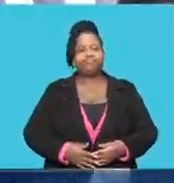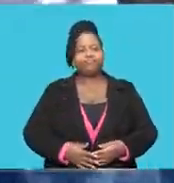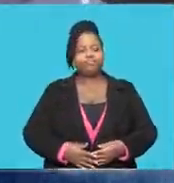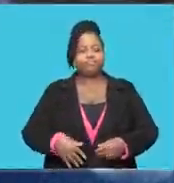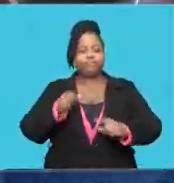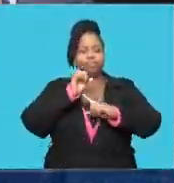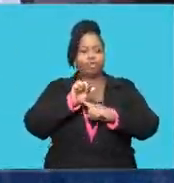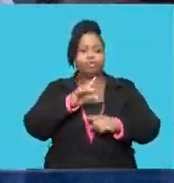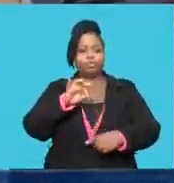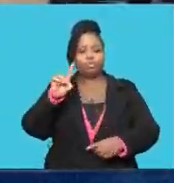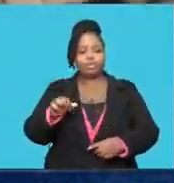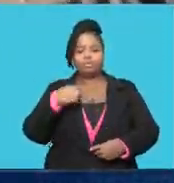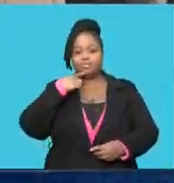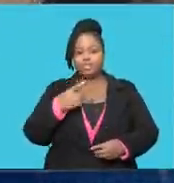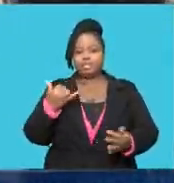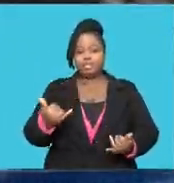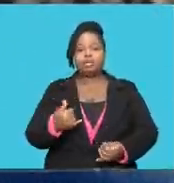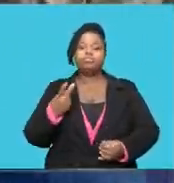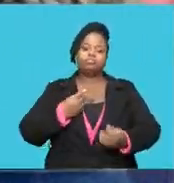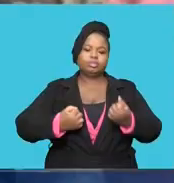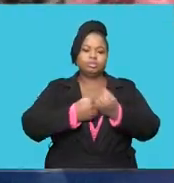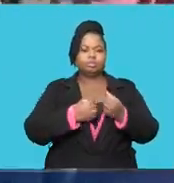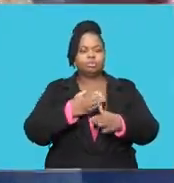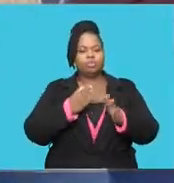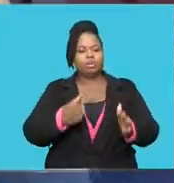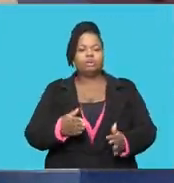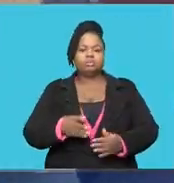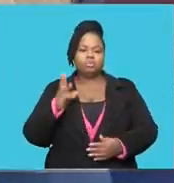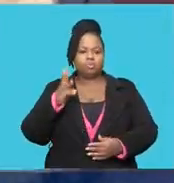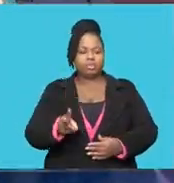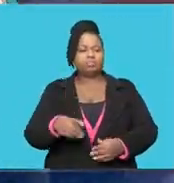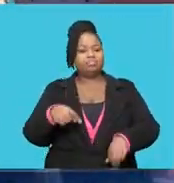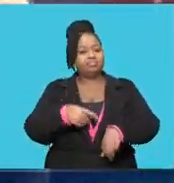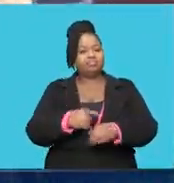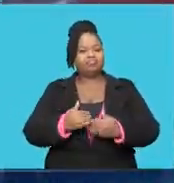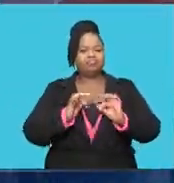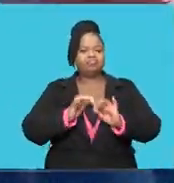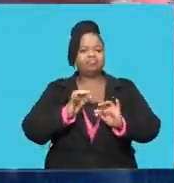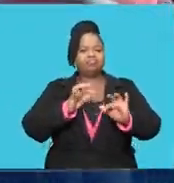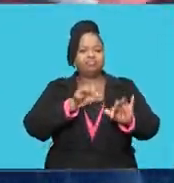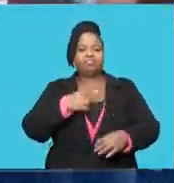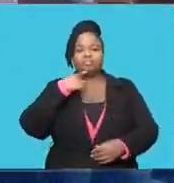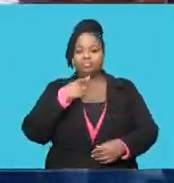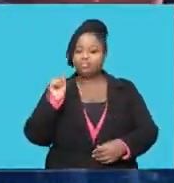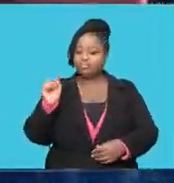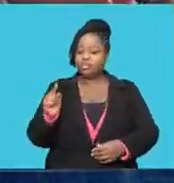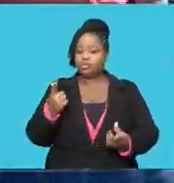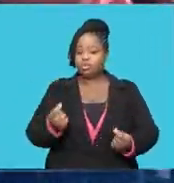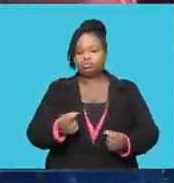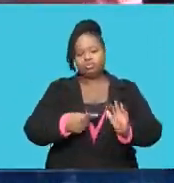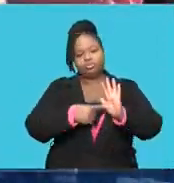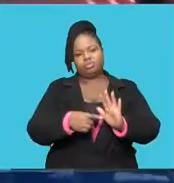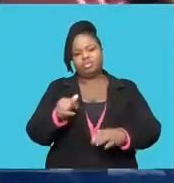Operation Dudula reiterates the fact that they will support the workers all the way during this whole protest and says such actions show that